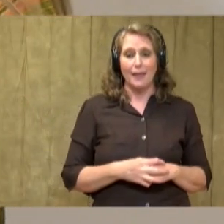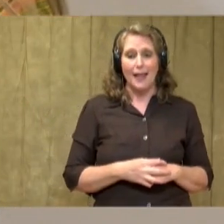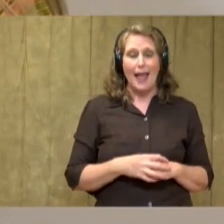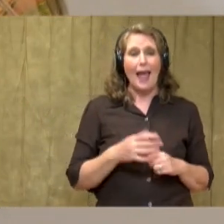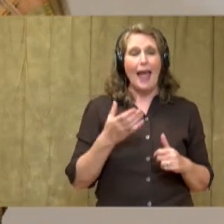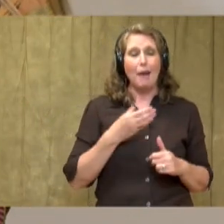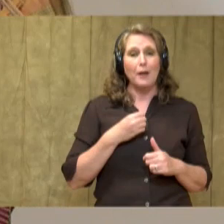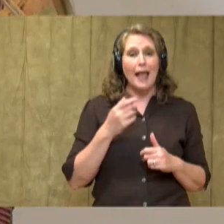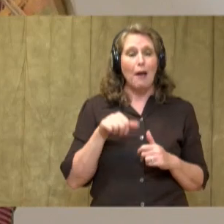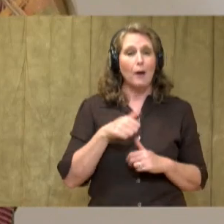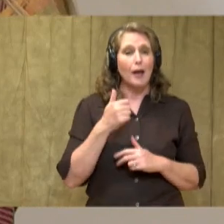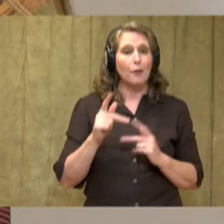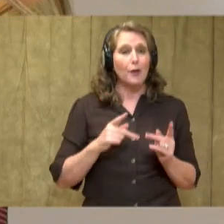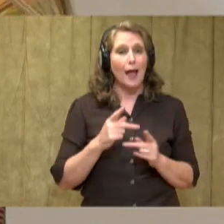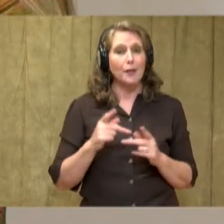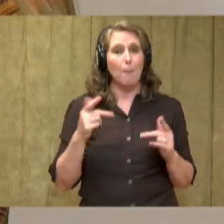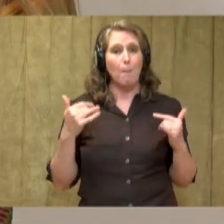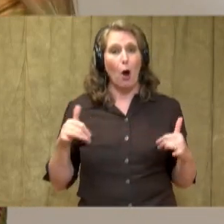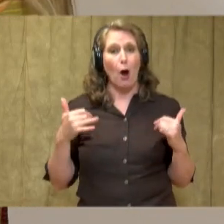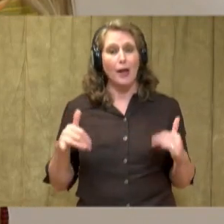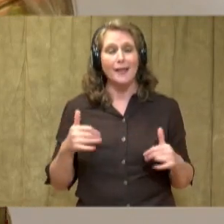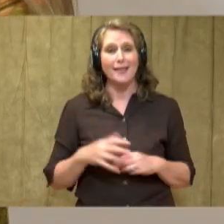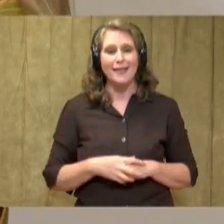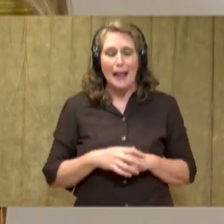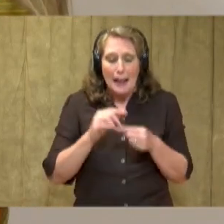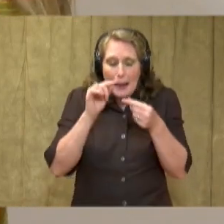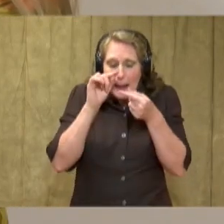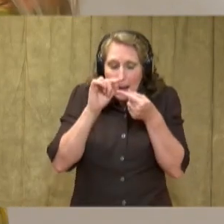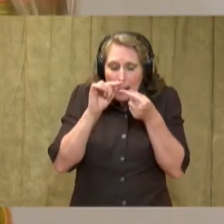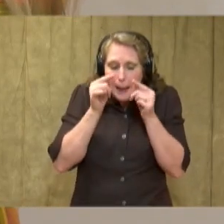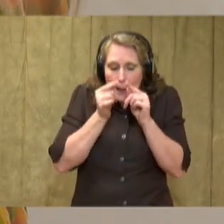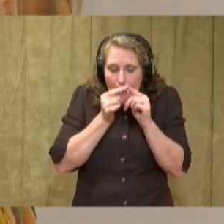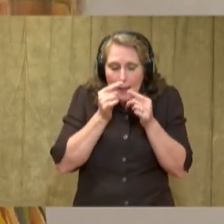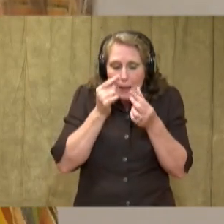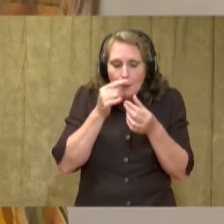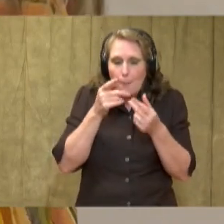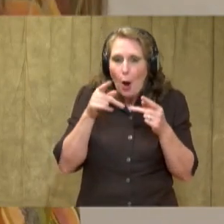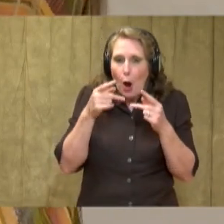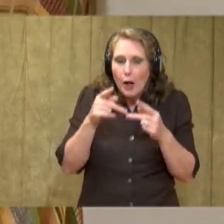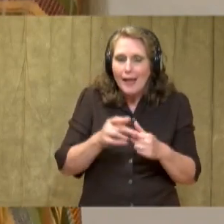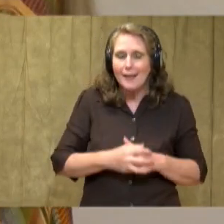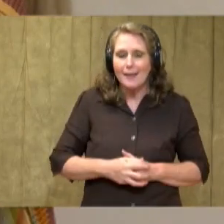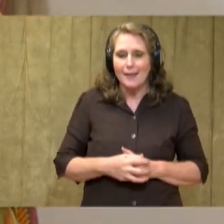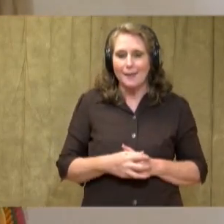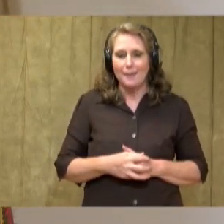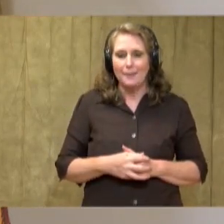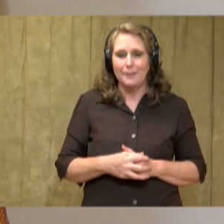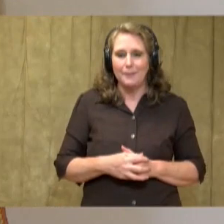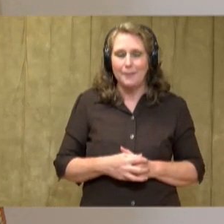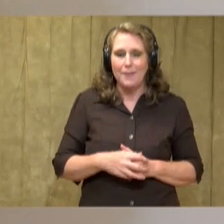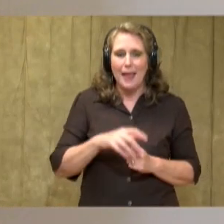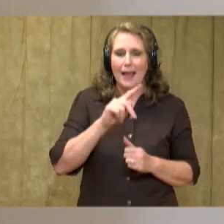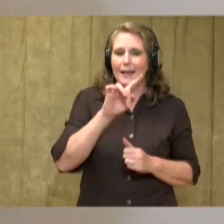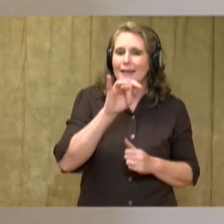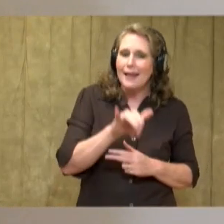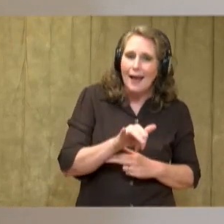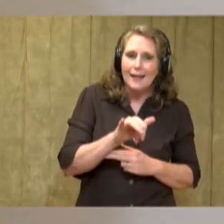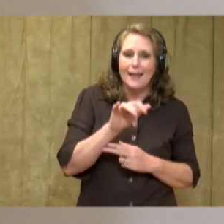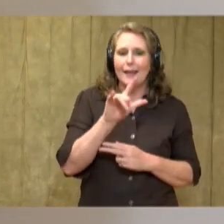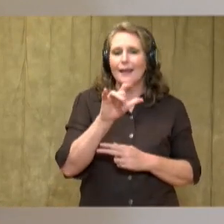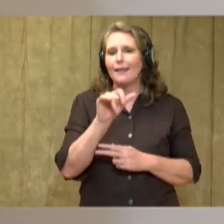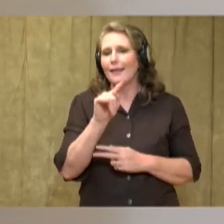And then we had what other kind? Tiny little parties. That's right. Okay, so tiny and